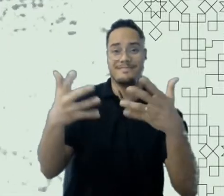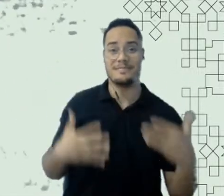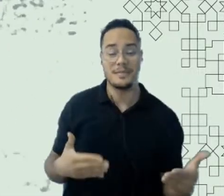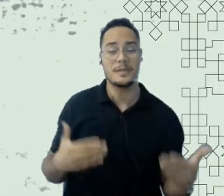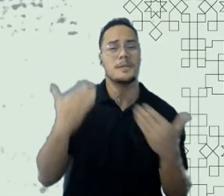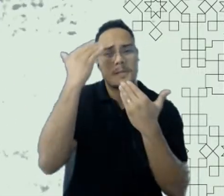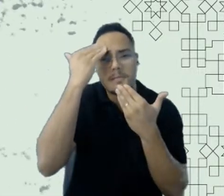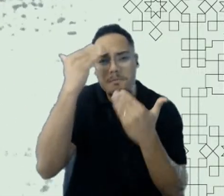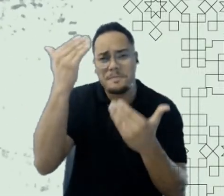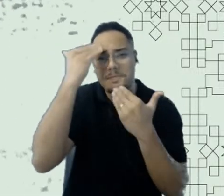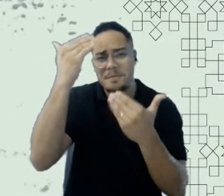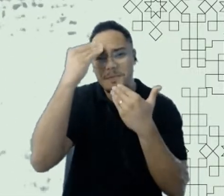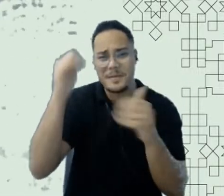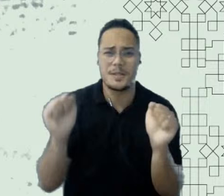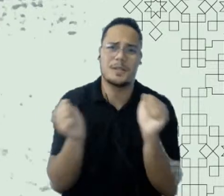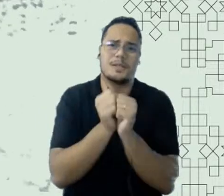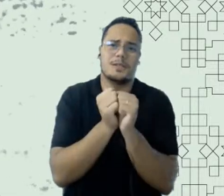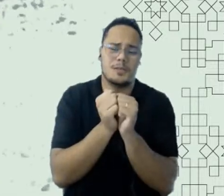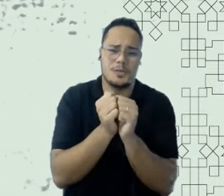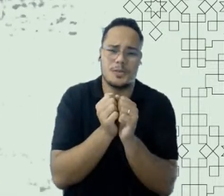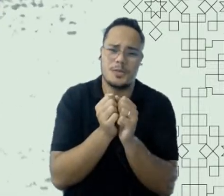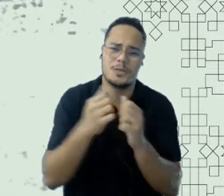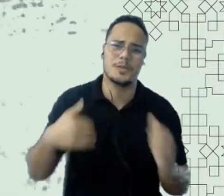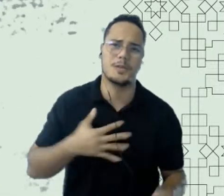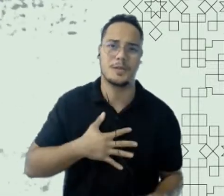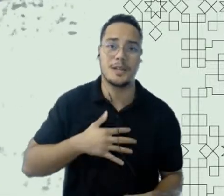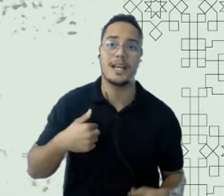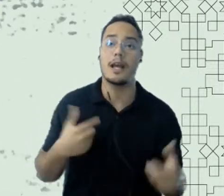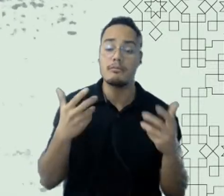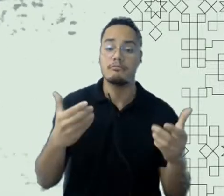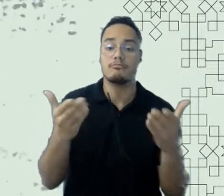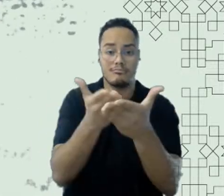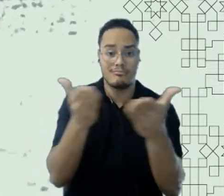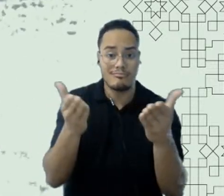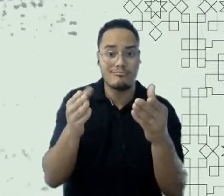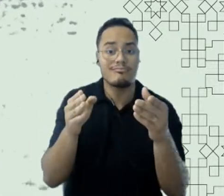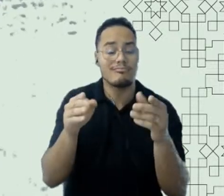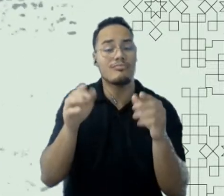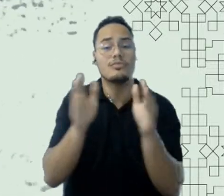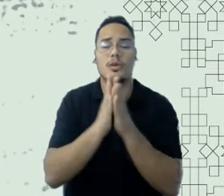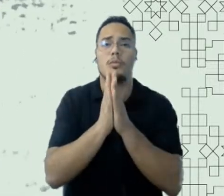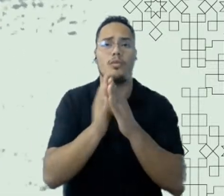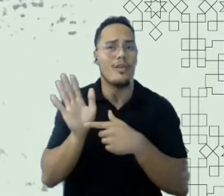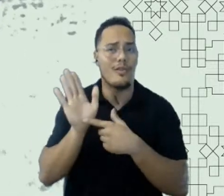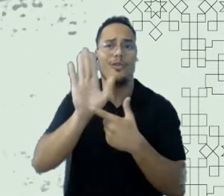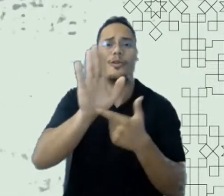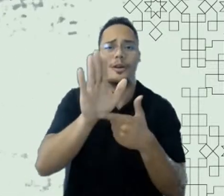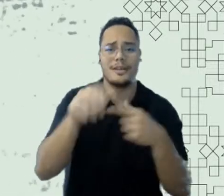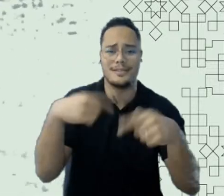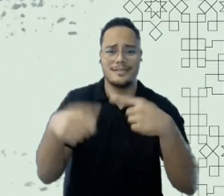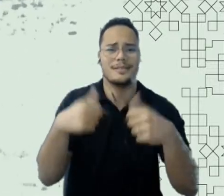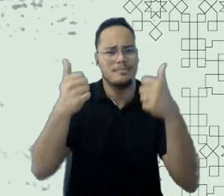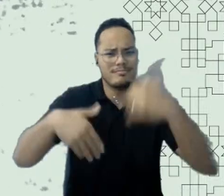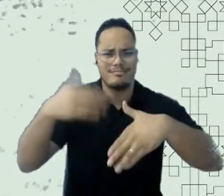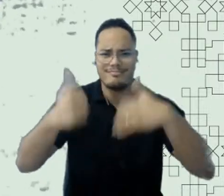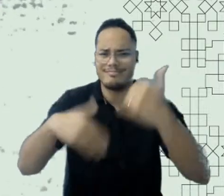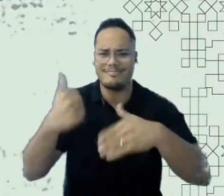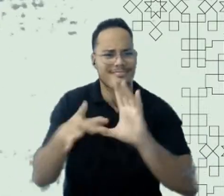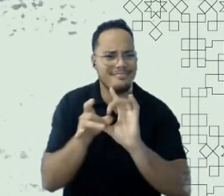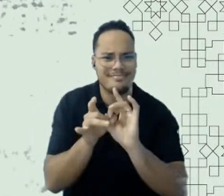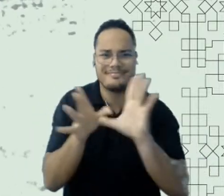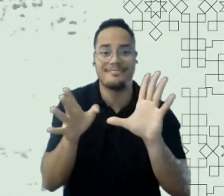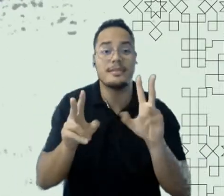like you to introduce yourself, and then the floor is yours to talk about the directive, the European Directive on